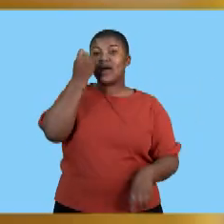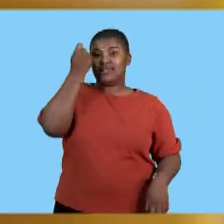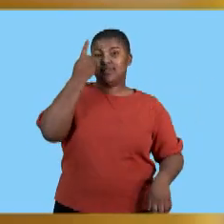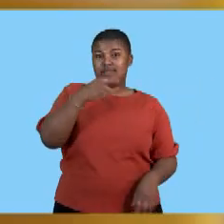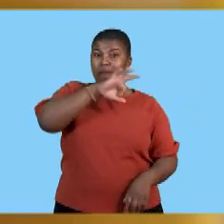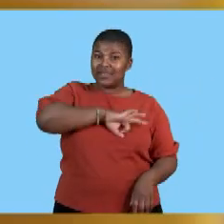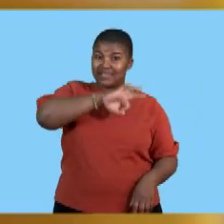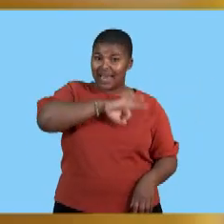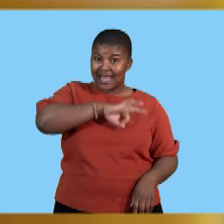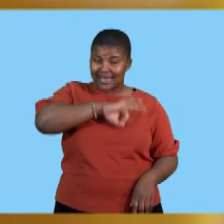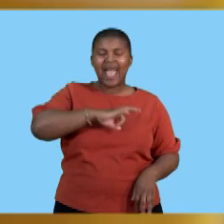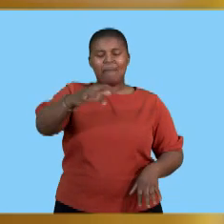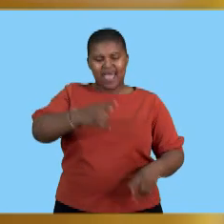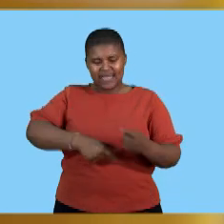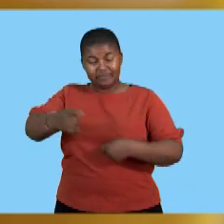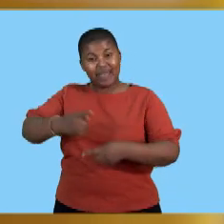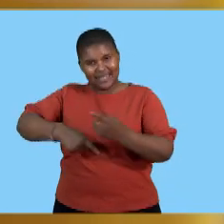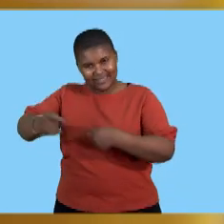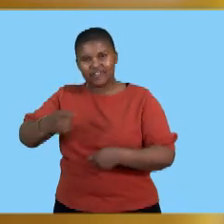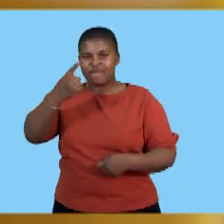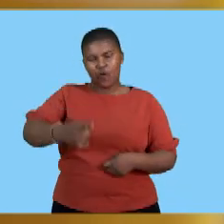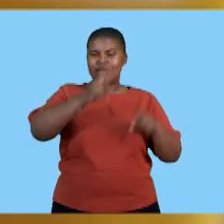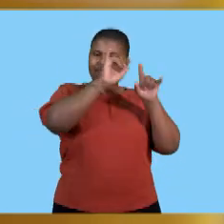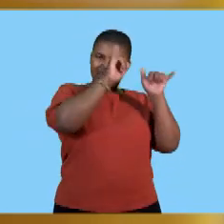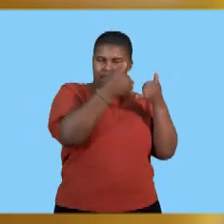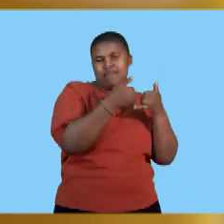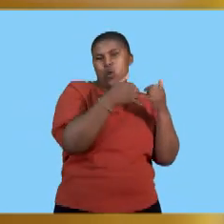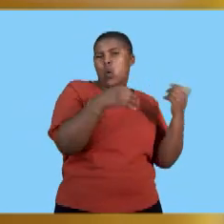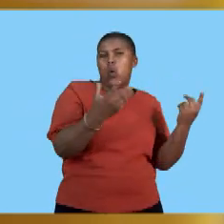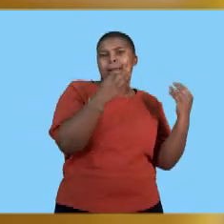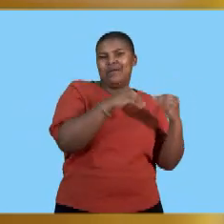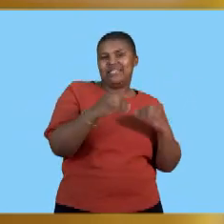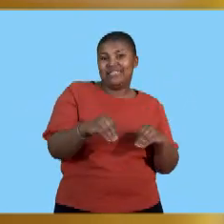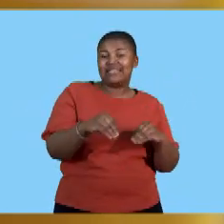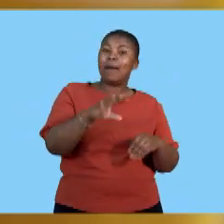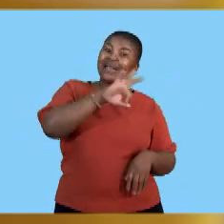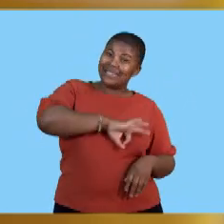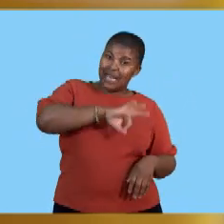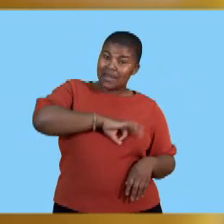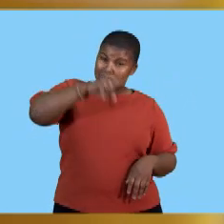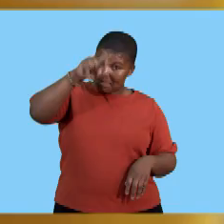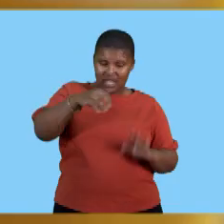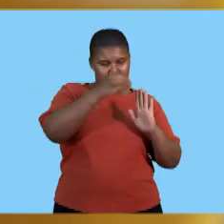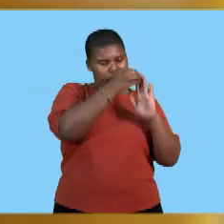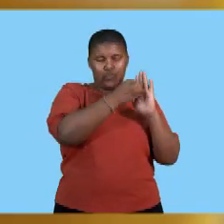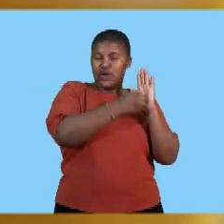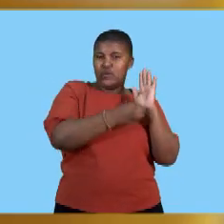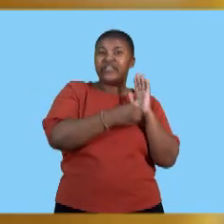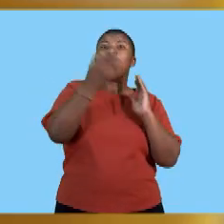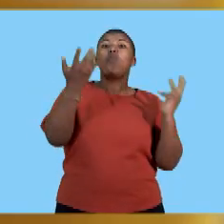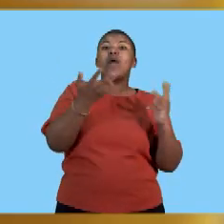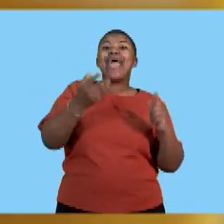your salaries are expenses to the business. So the first thing is that your salaries must be recorded under